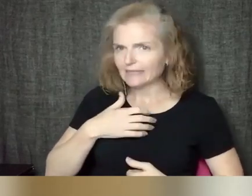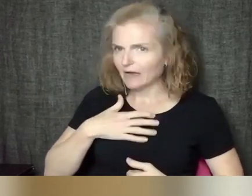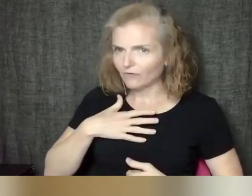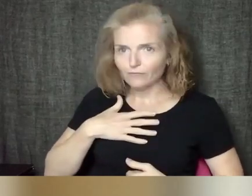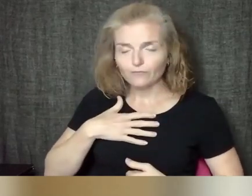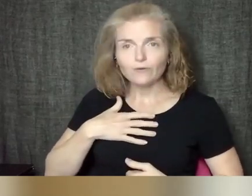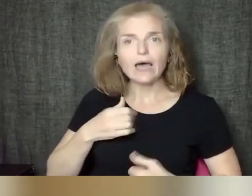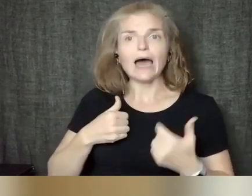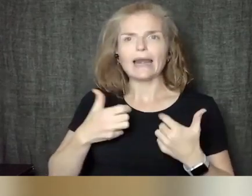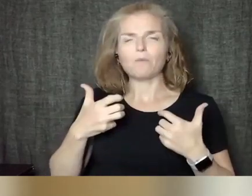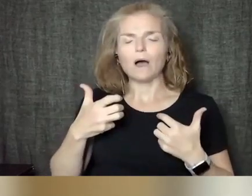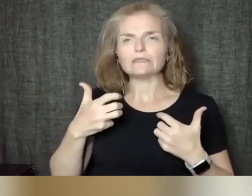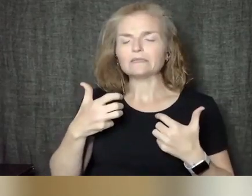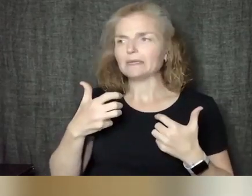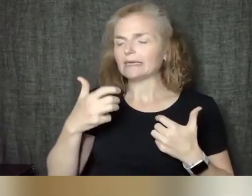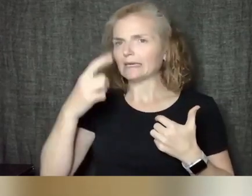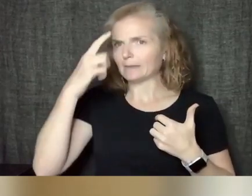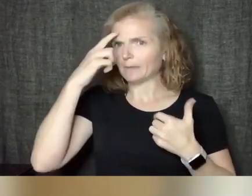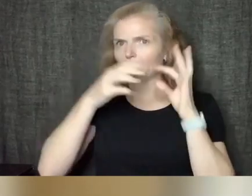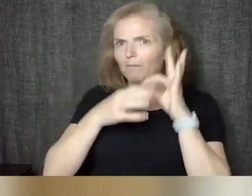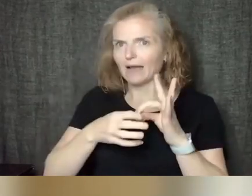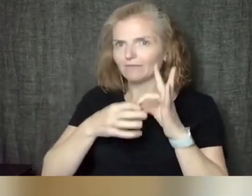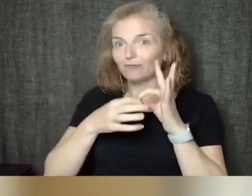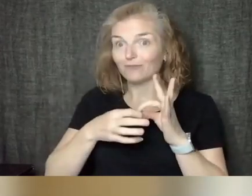and observe the antics of the mind.